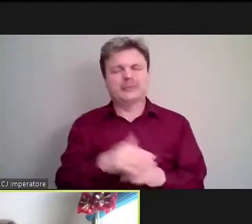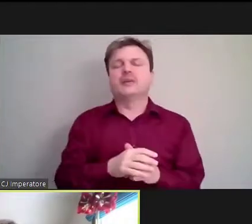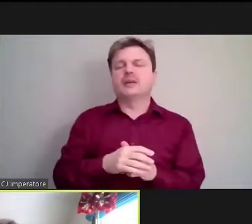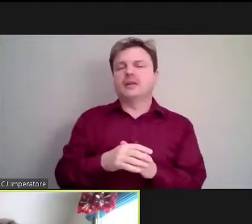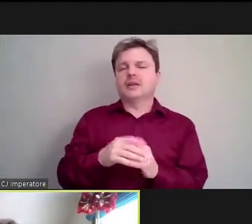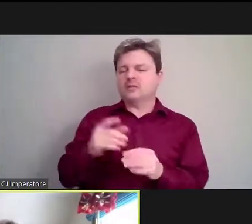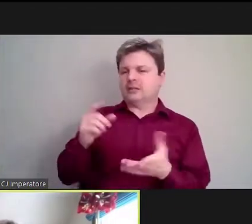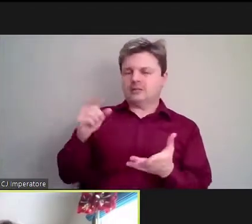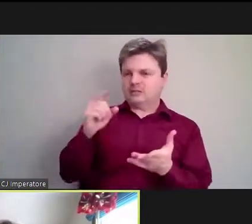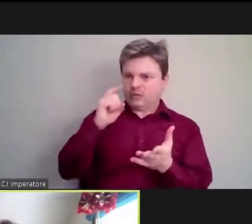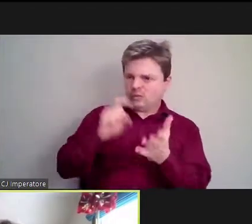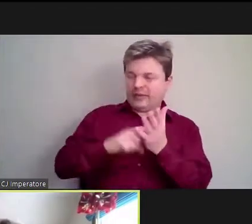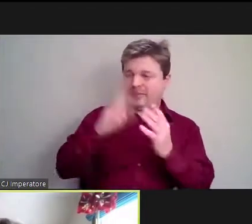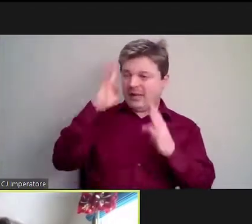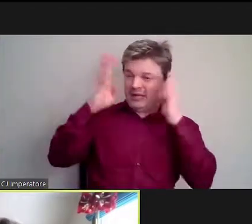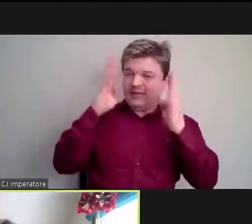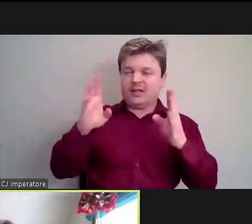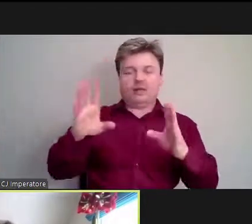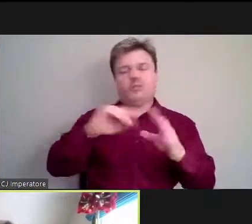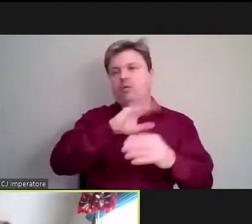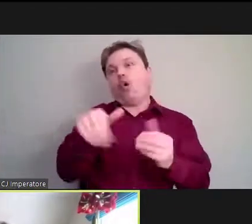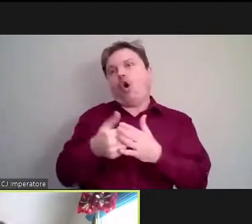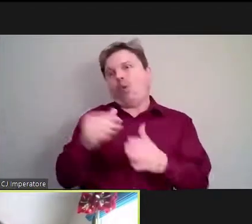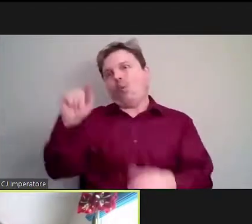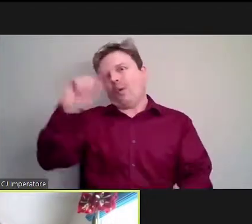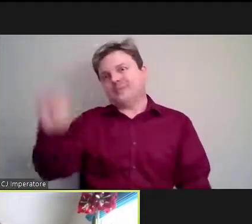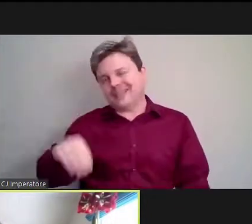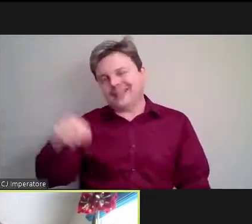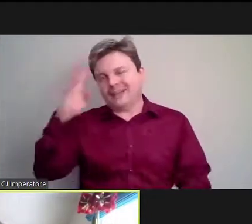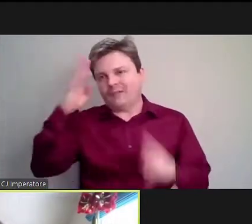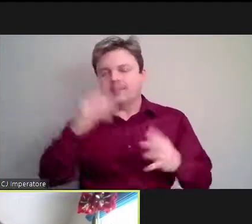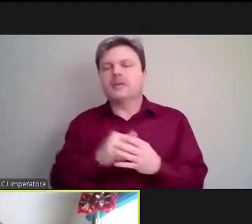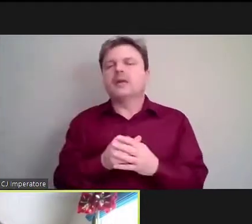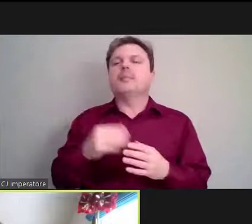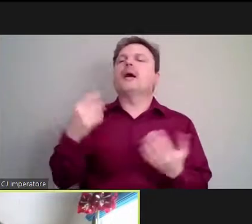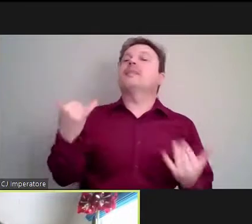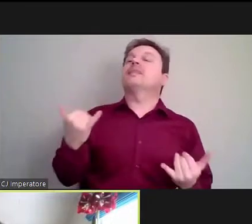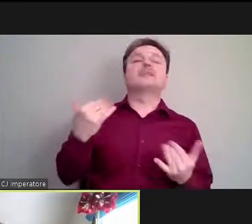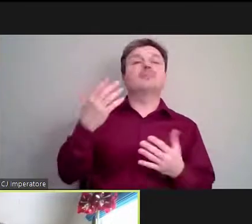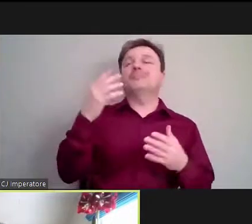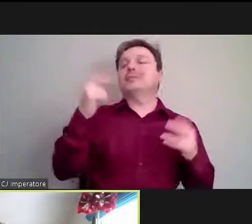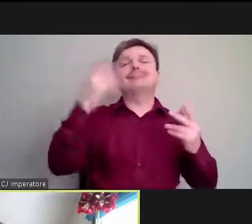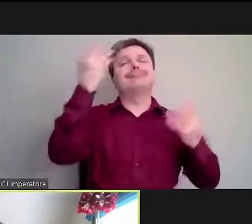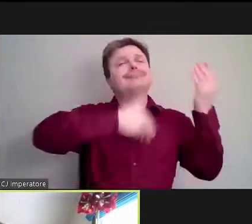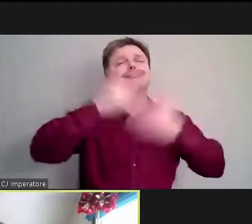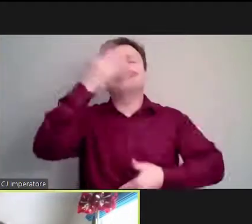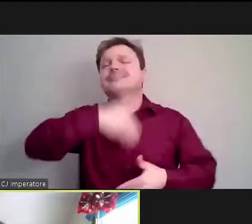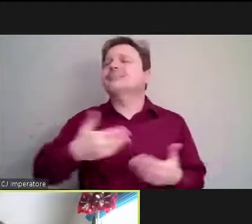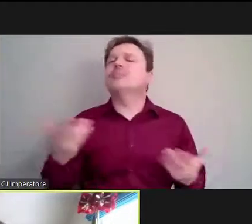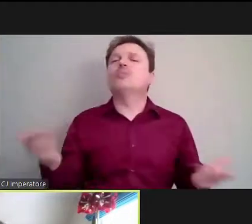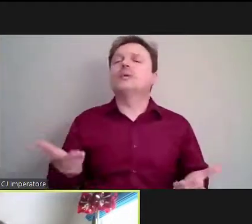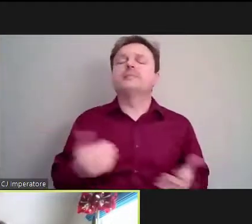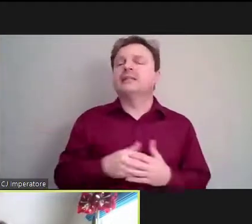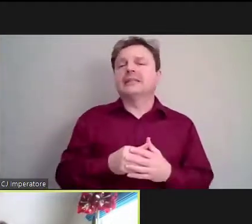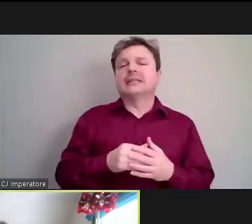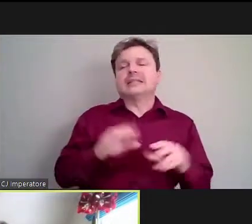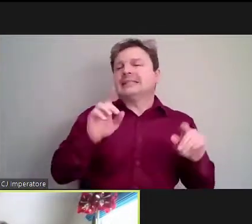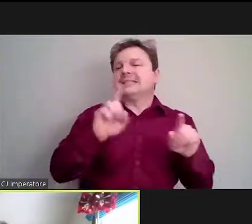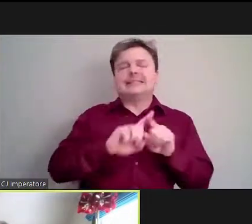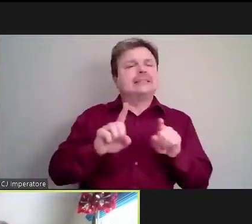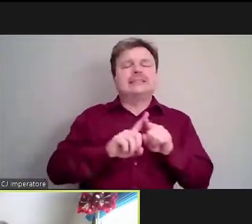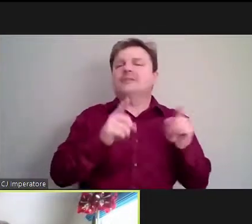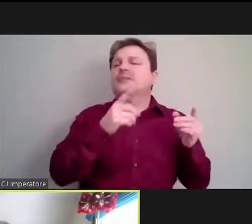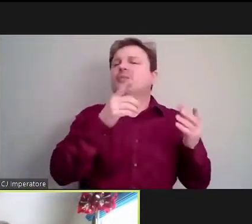all innovative, but some of the things that I think almost no one is paying attention to right now is different modes of delivery